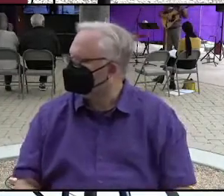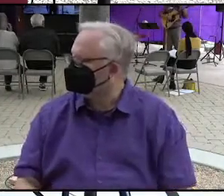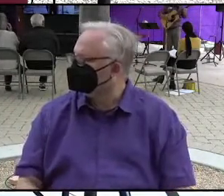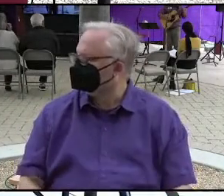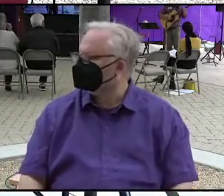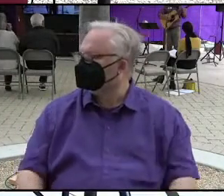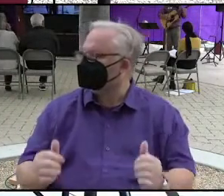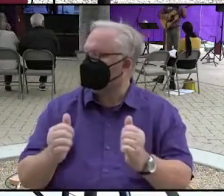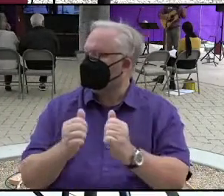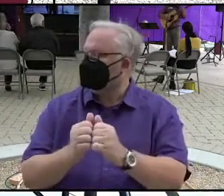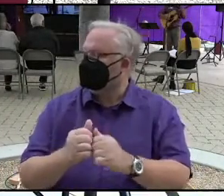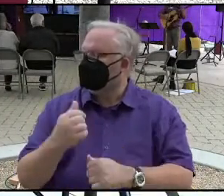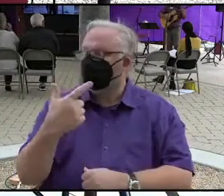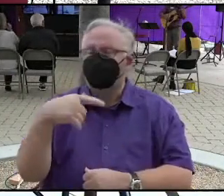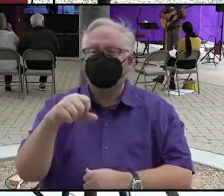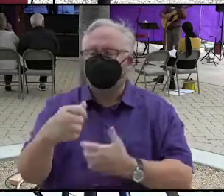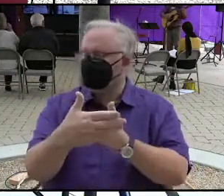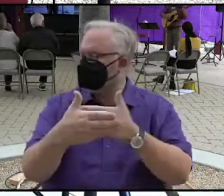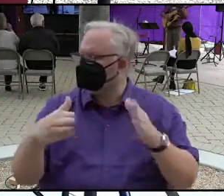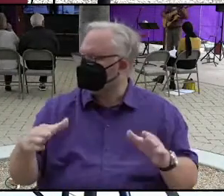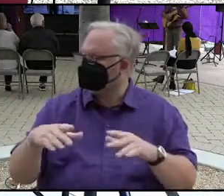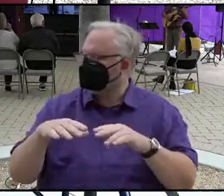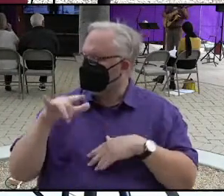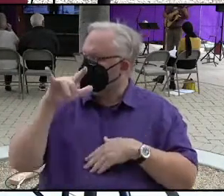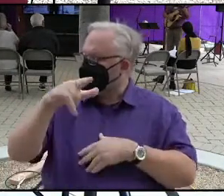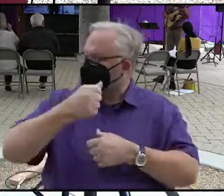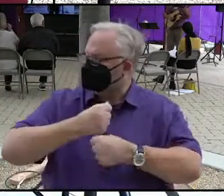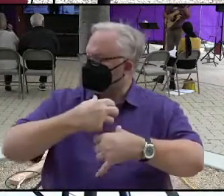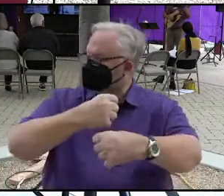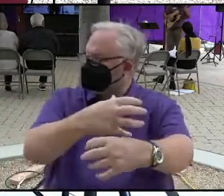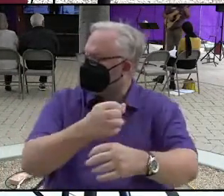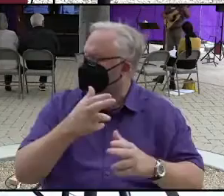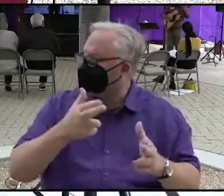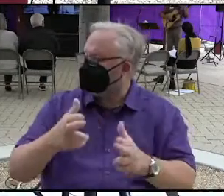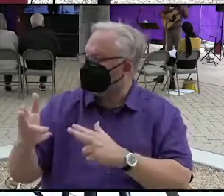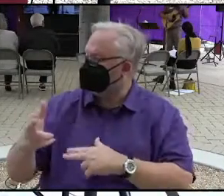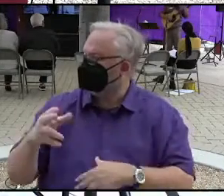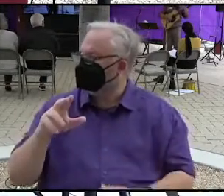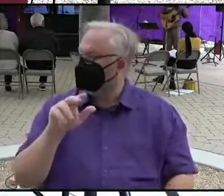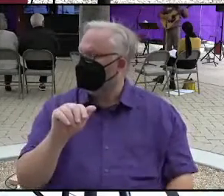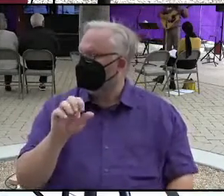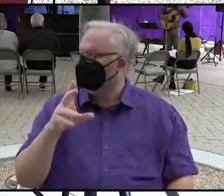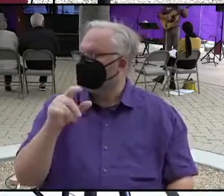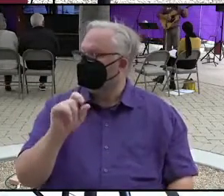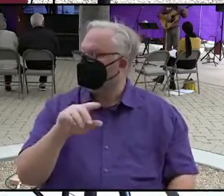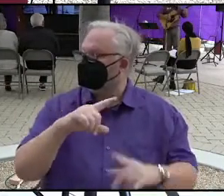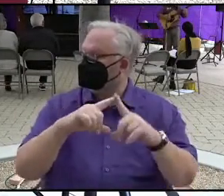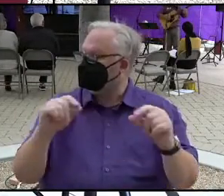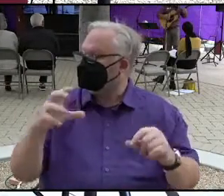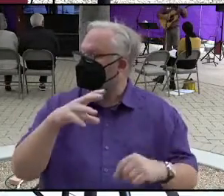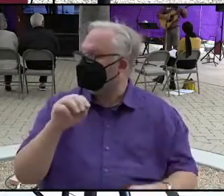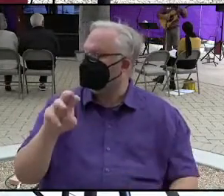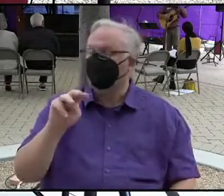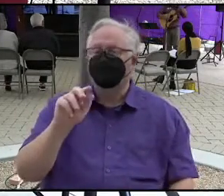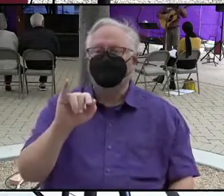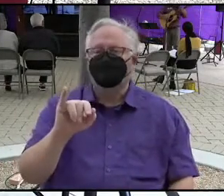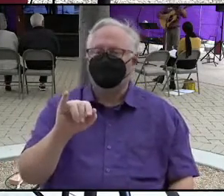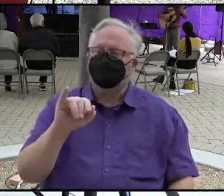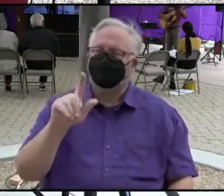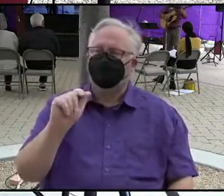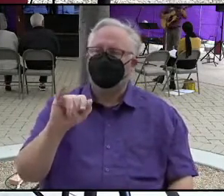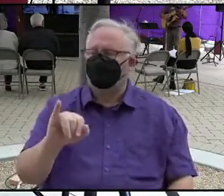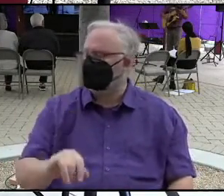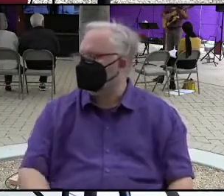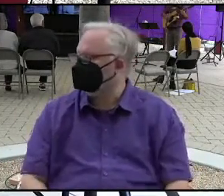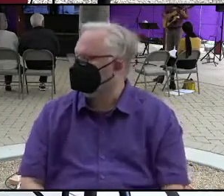with gas chamber, bomber, and gun at Auschwitz, Japan, and My Lai.